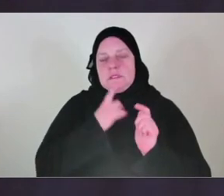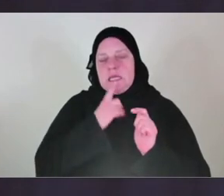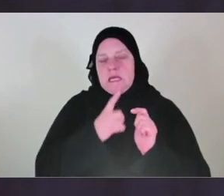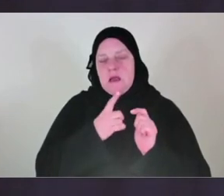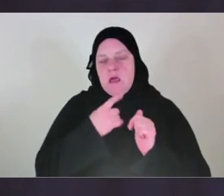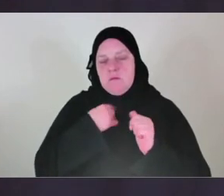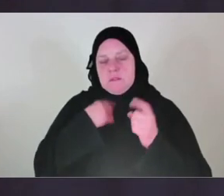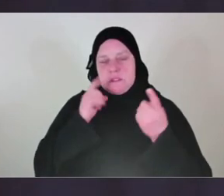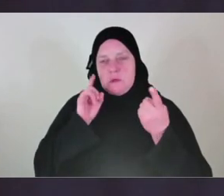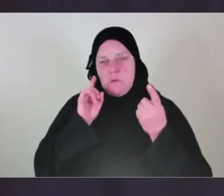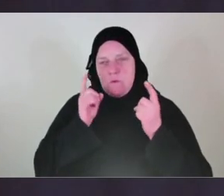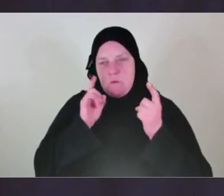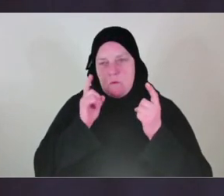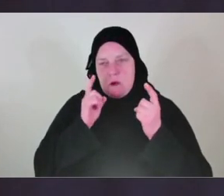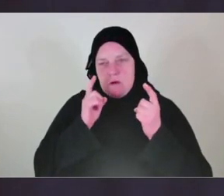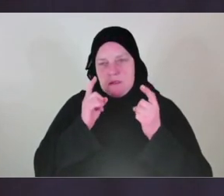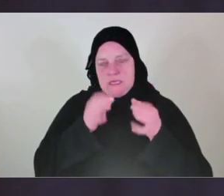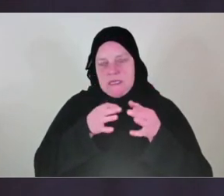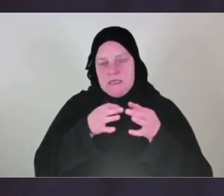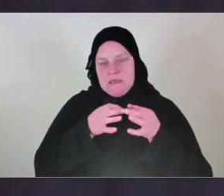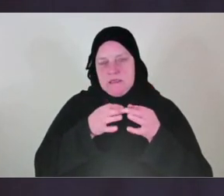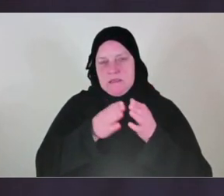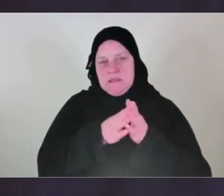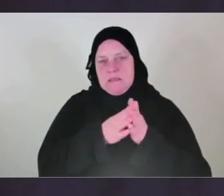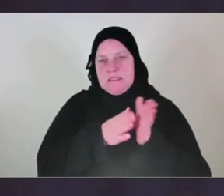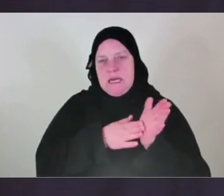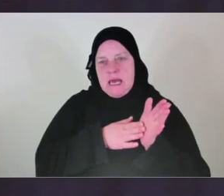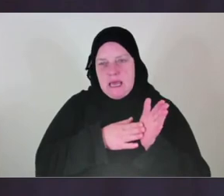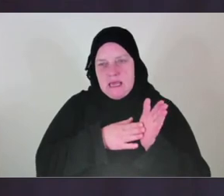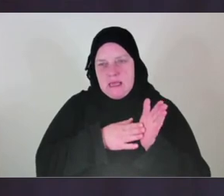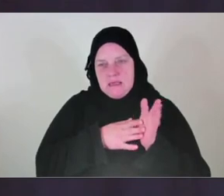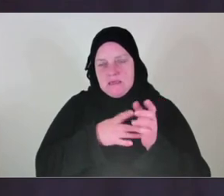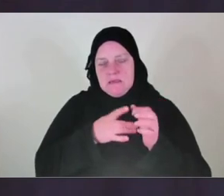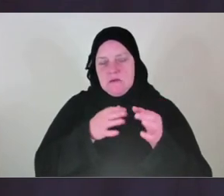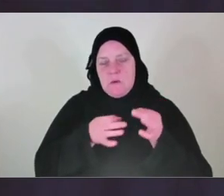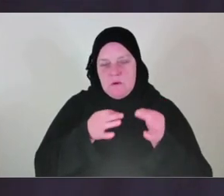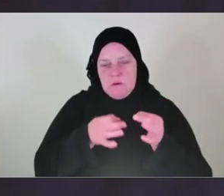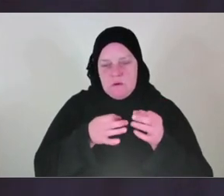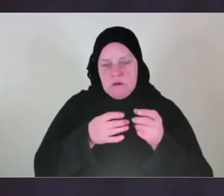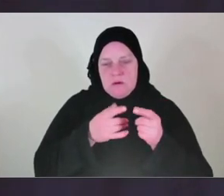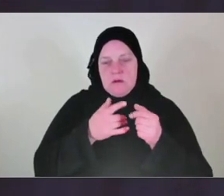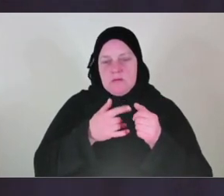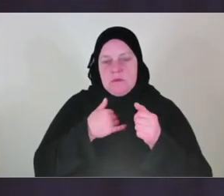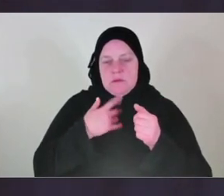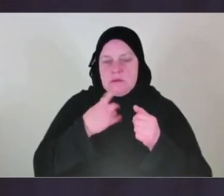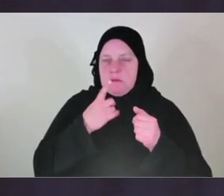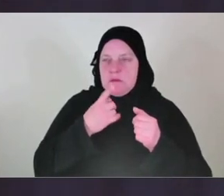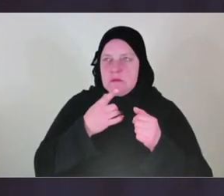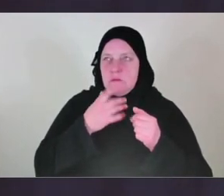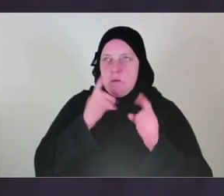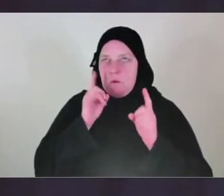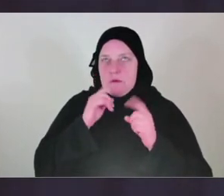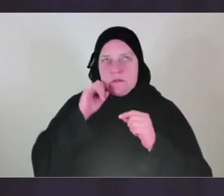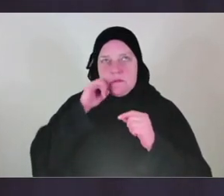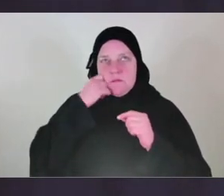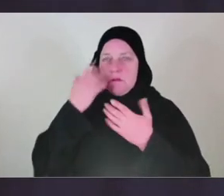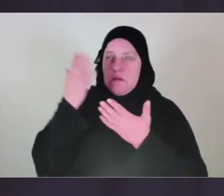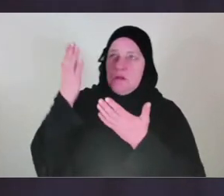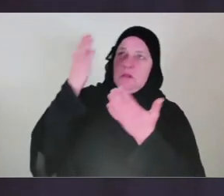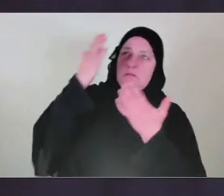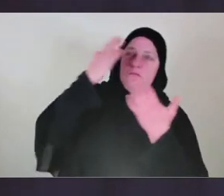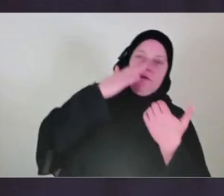So he says if it was, so in every way he was trying to get through. And then he said, what kind of, the Imam